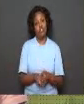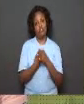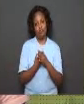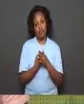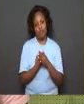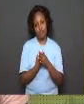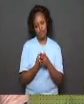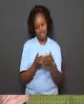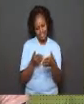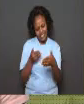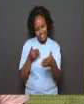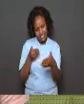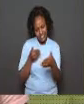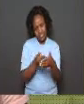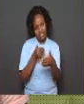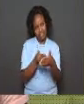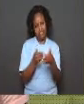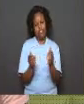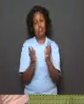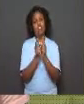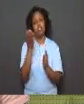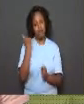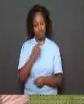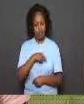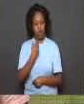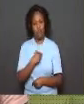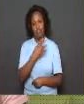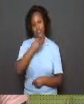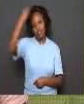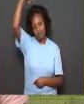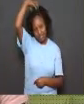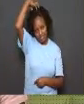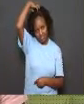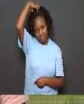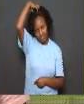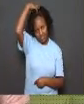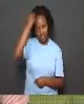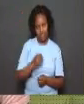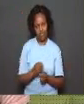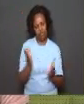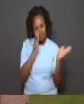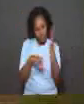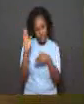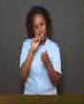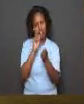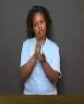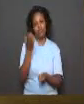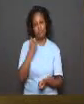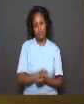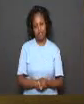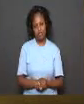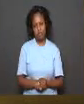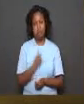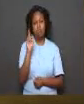close connection between religion and the state as a problem.